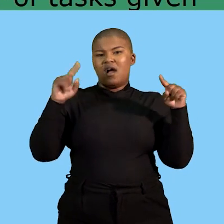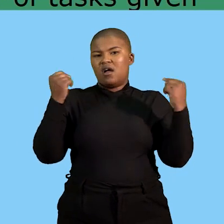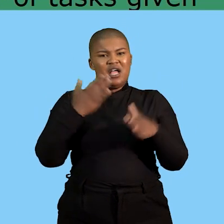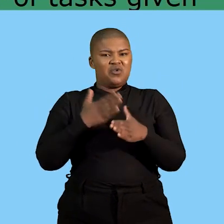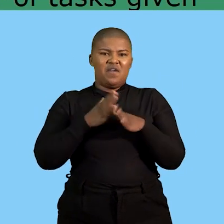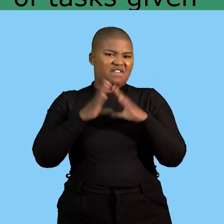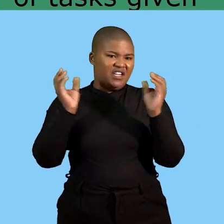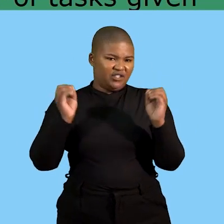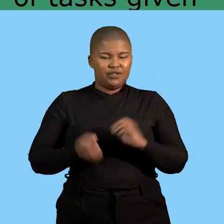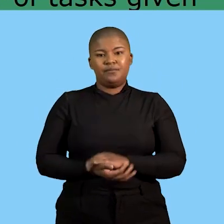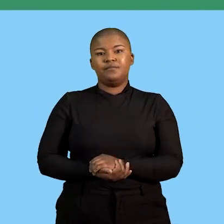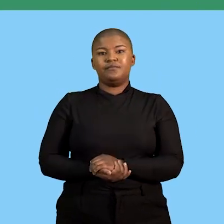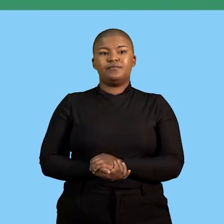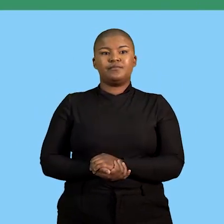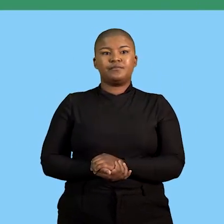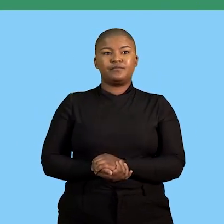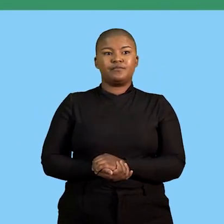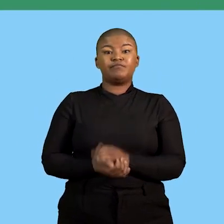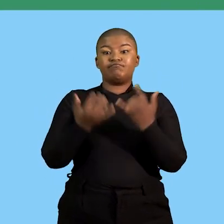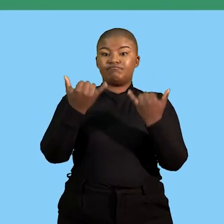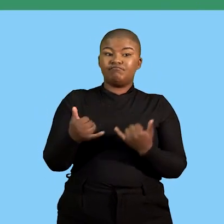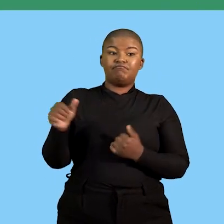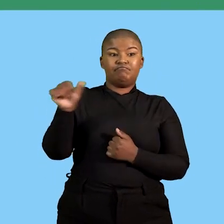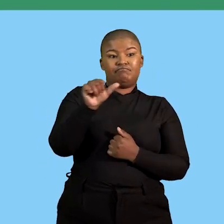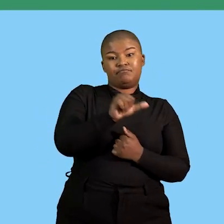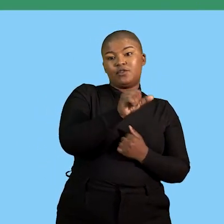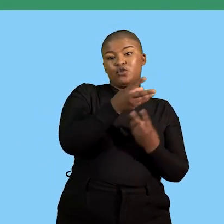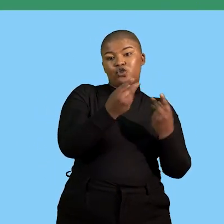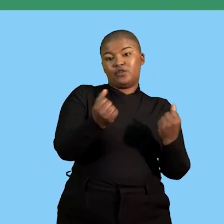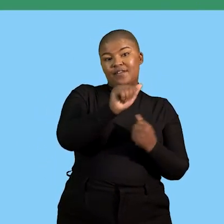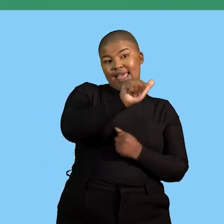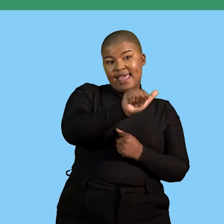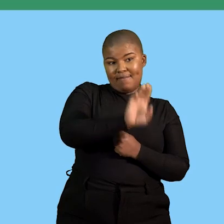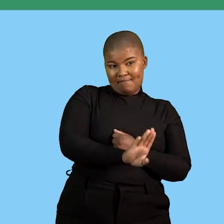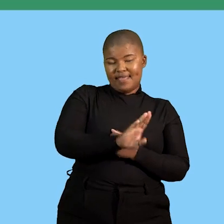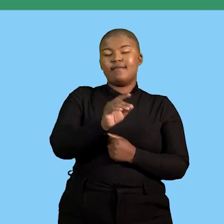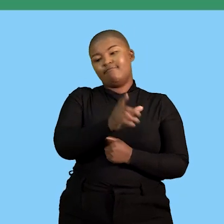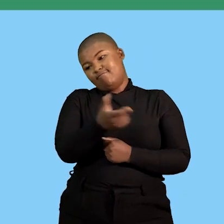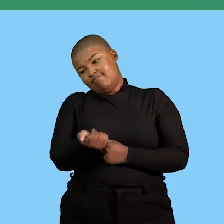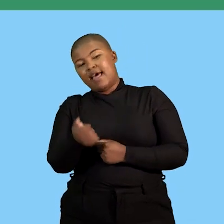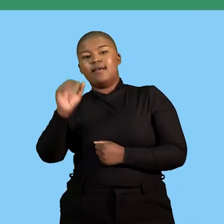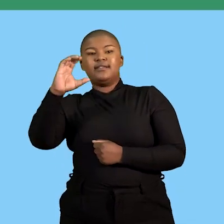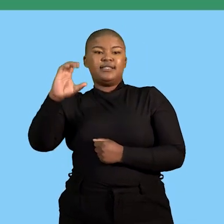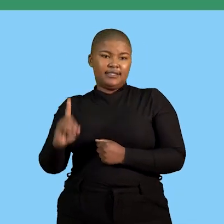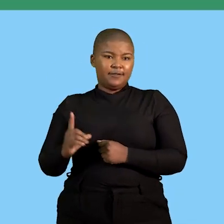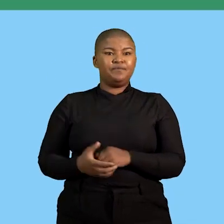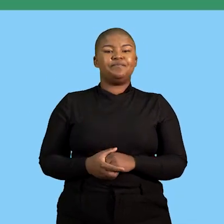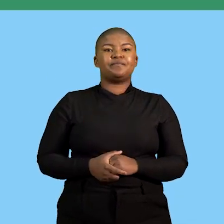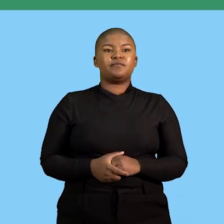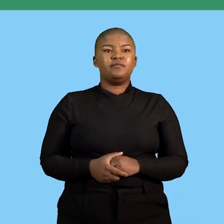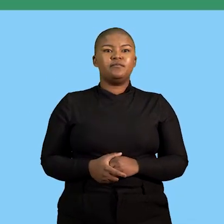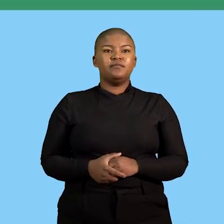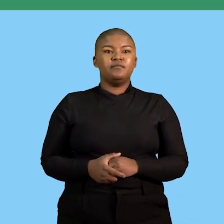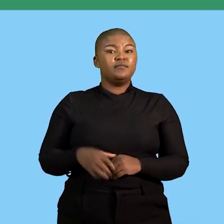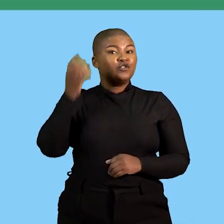tasks given to them. So let's go and solve option A and option B first. So the issue of now